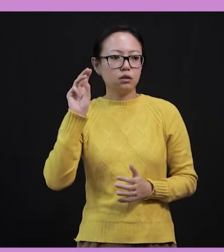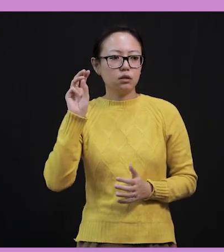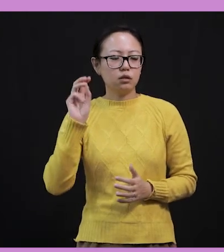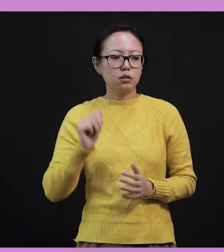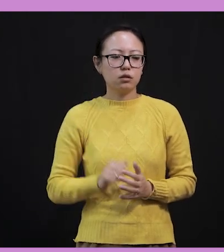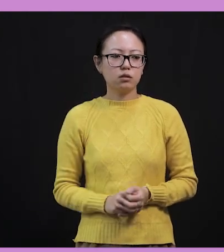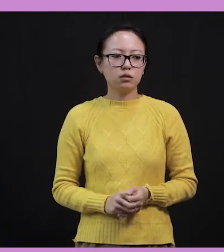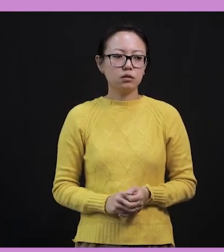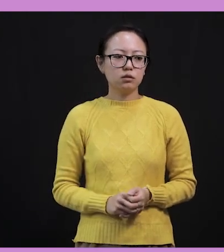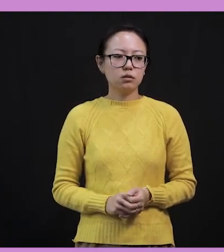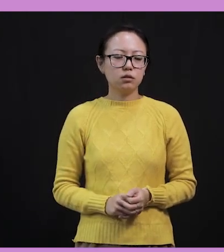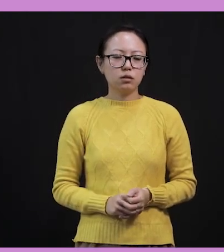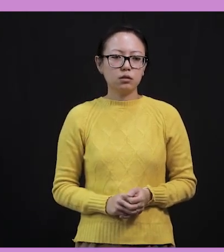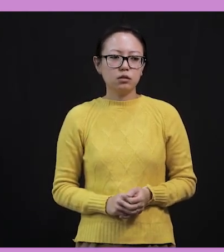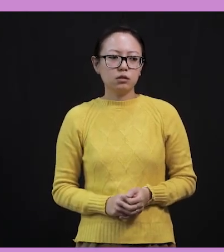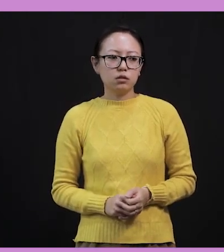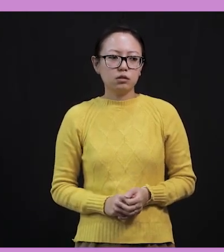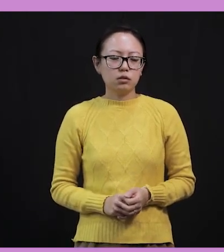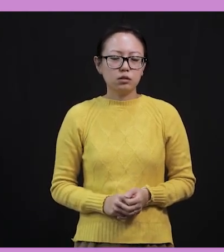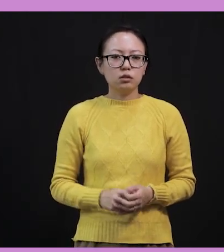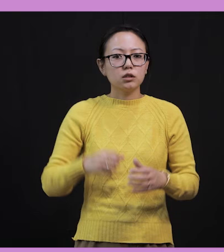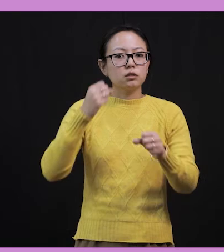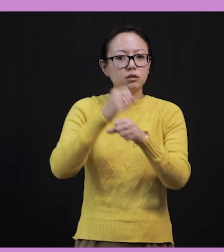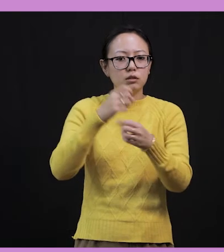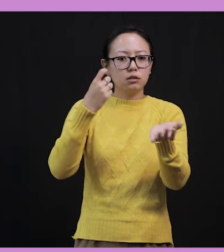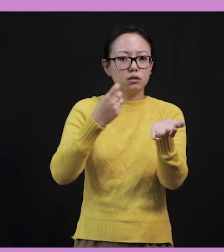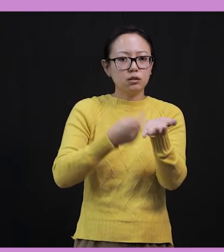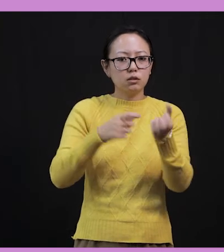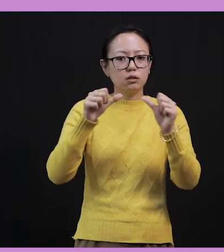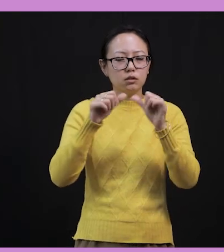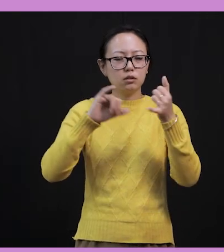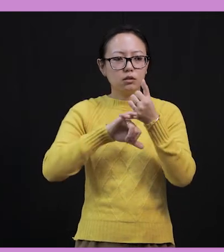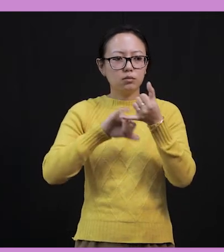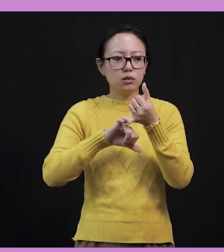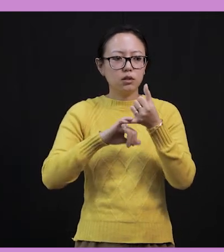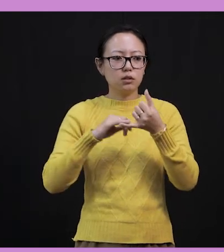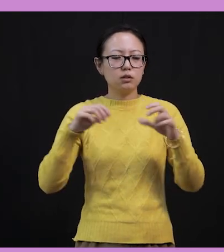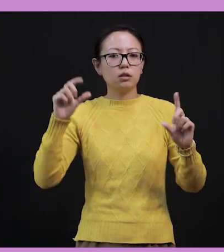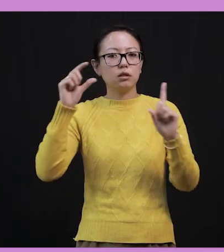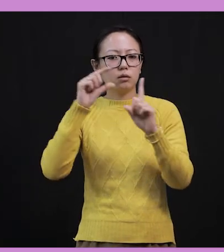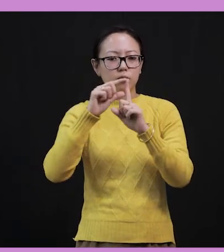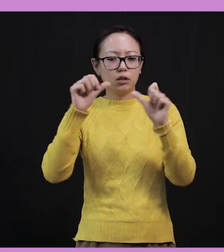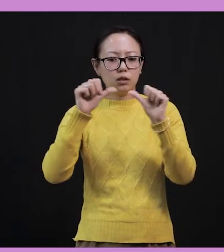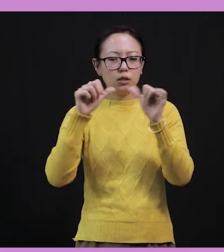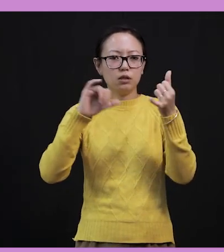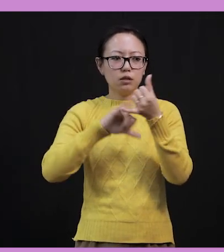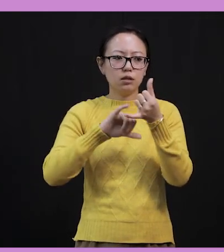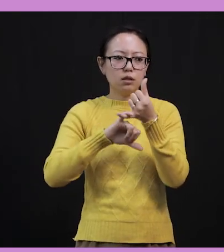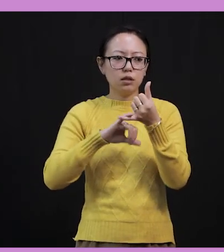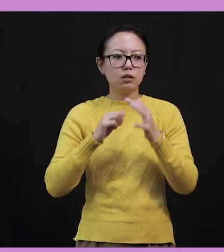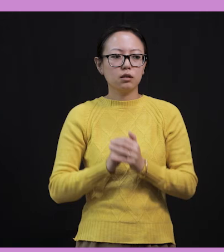aside and watch him pass. So, grass, pass, us, us. So, that is